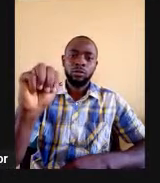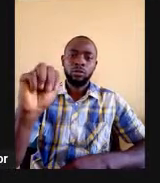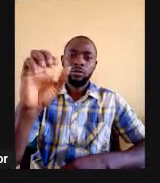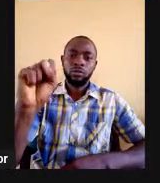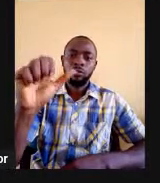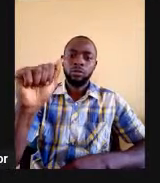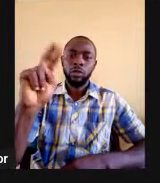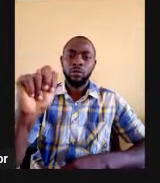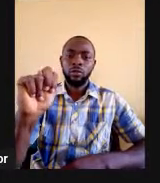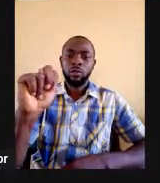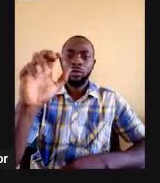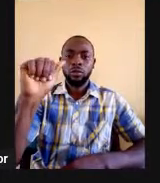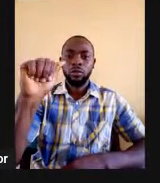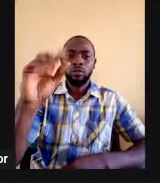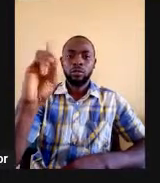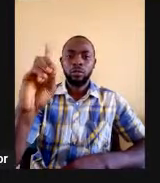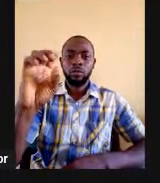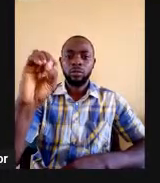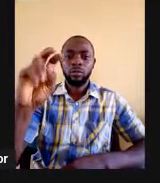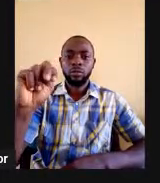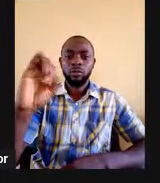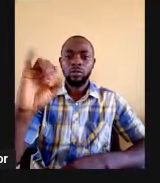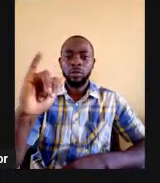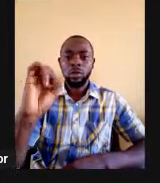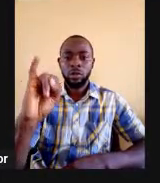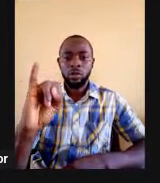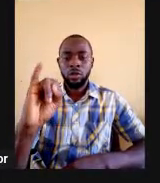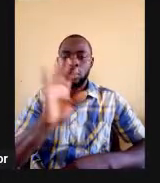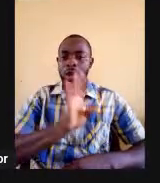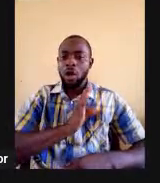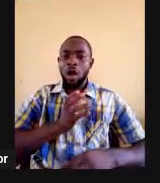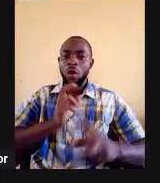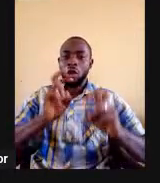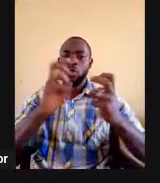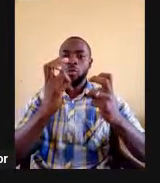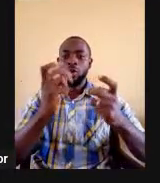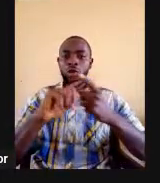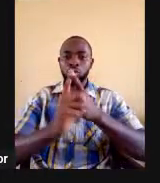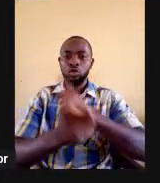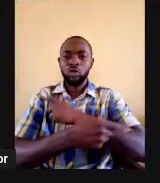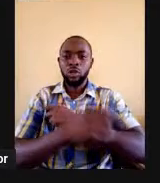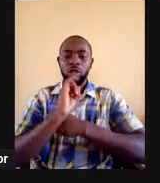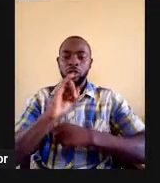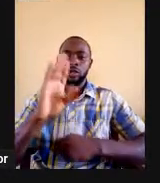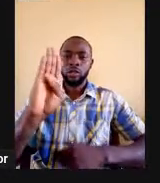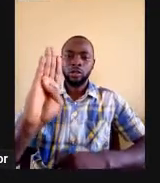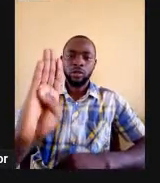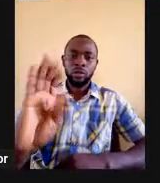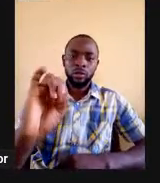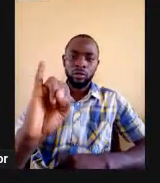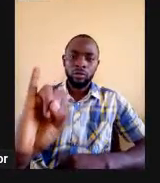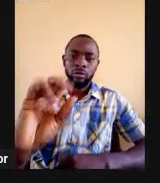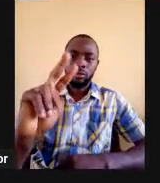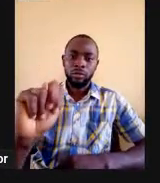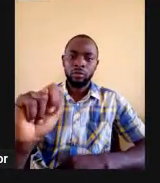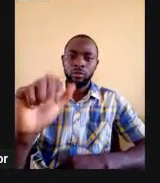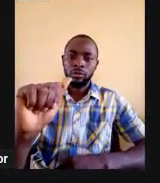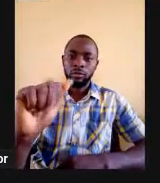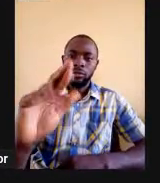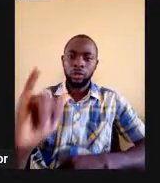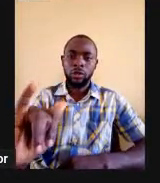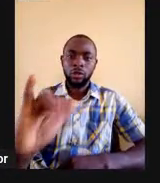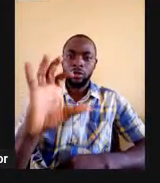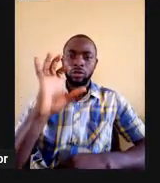and our topic for today is binary code. Is that okay? So we started it since last week Saturday, and we